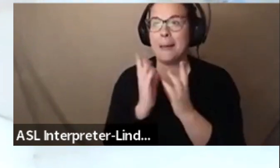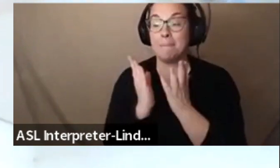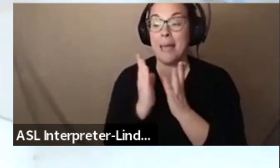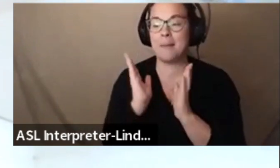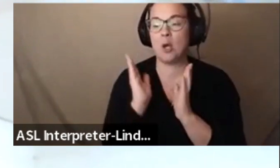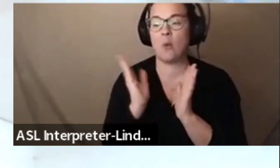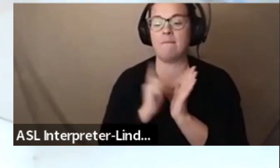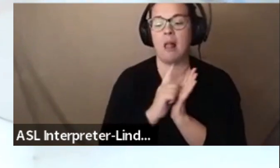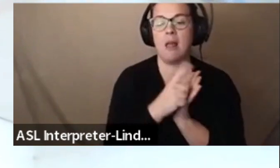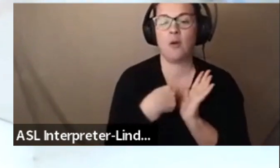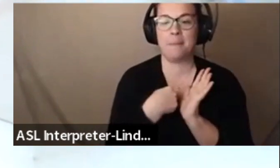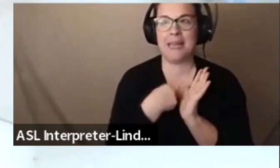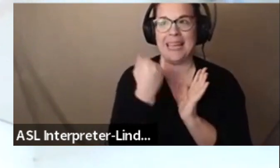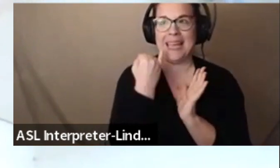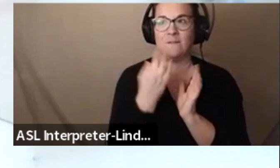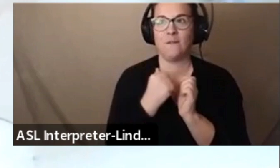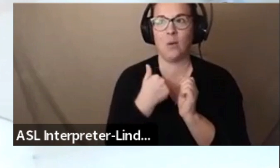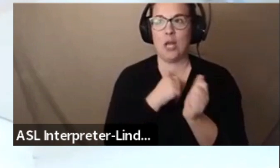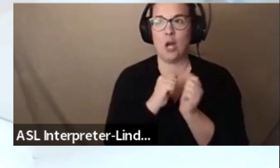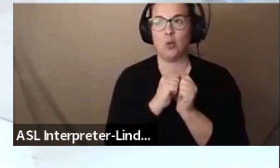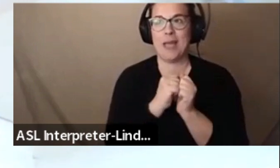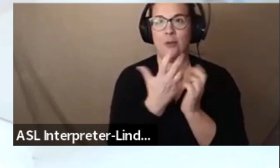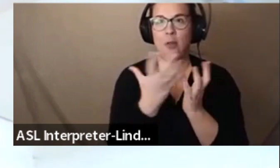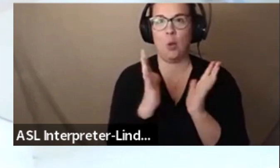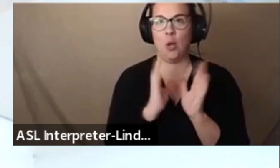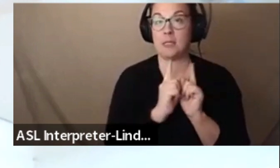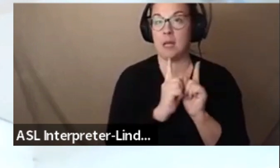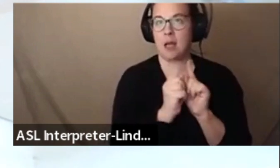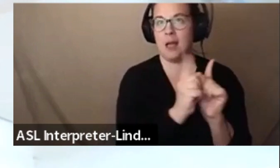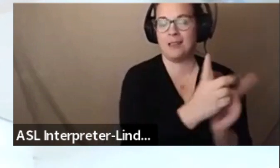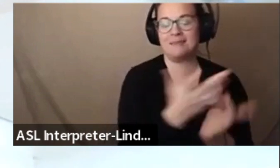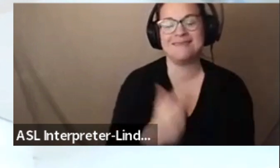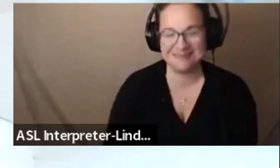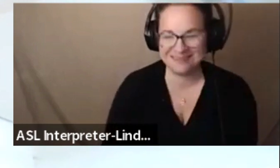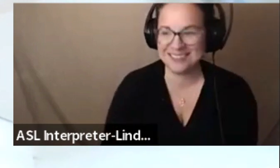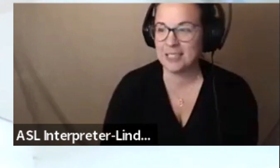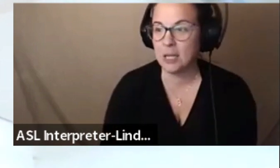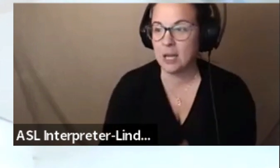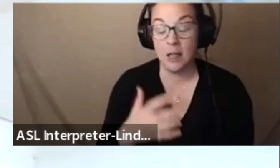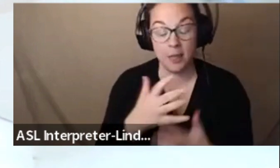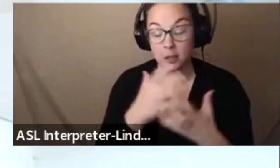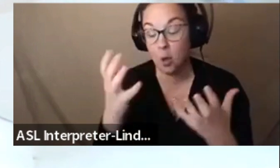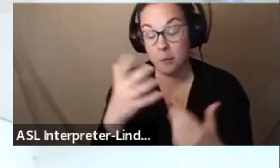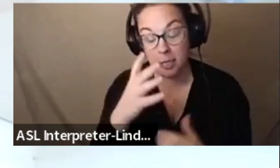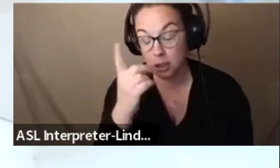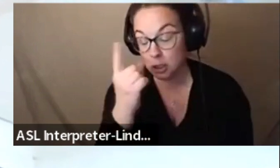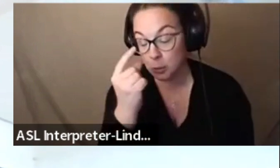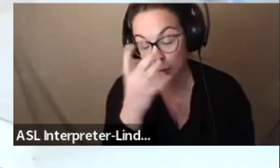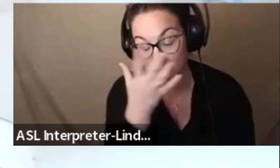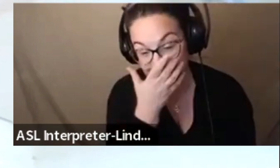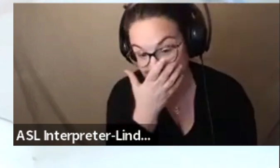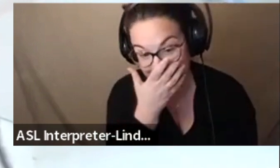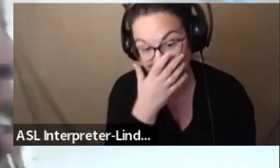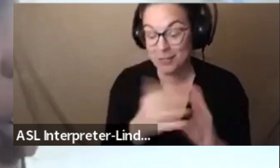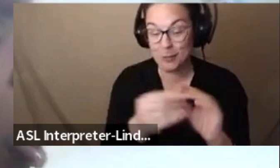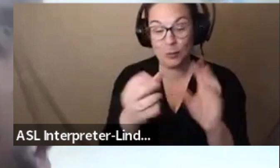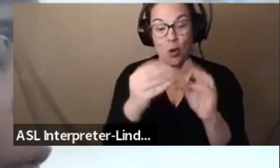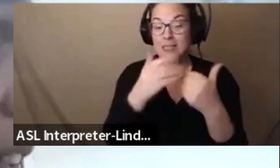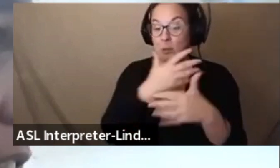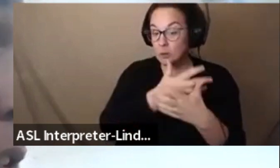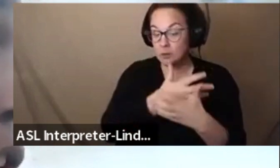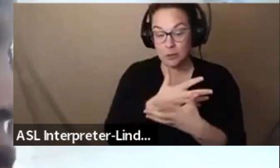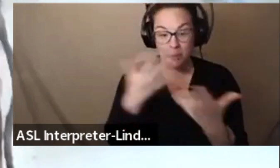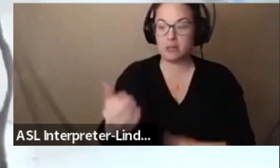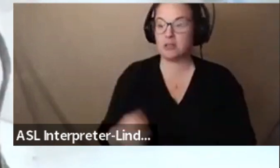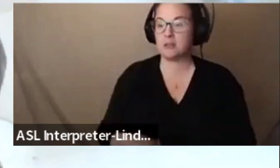him, and she's hoping he'll somehow fall in love with her on the way. And I mean, there's so much you can